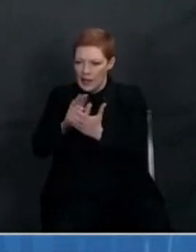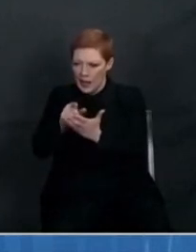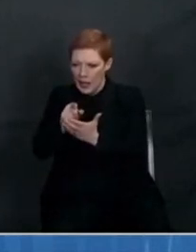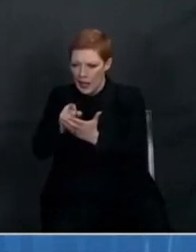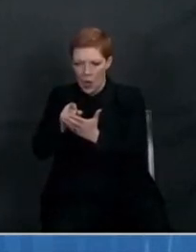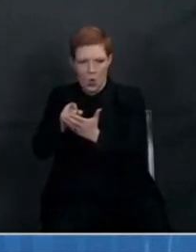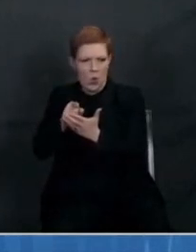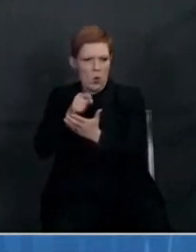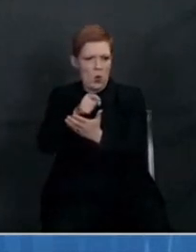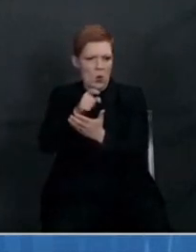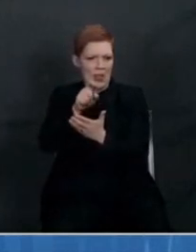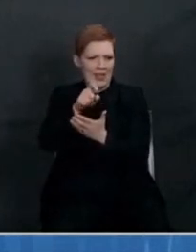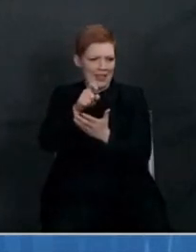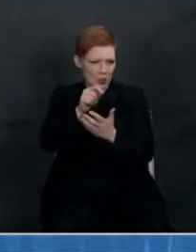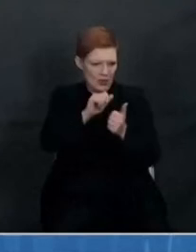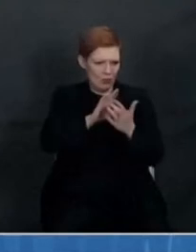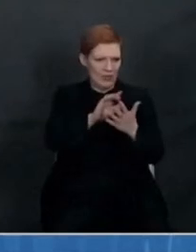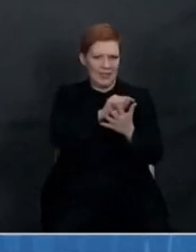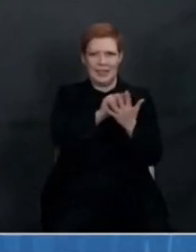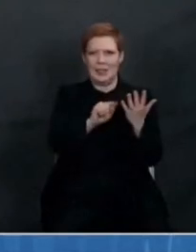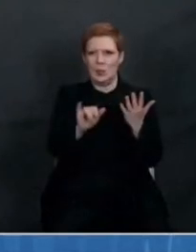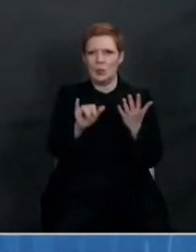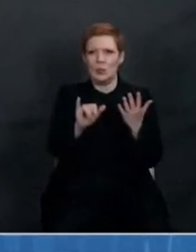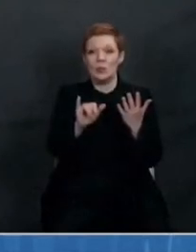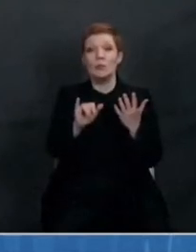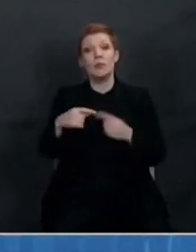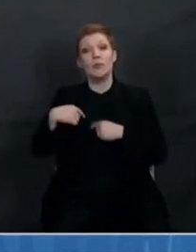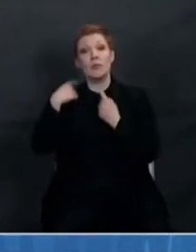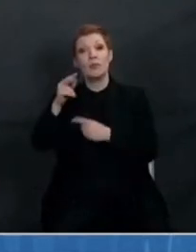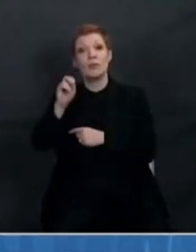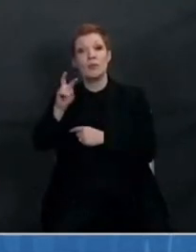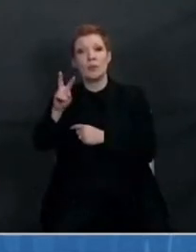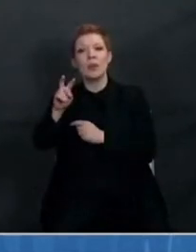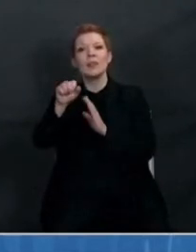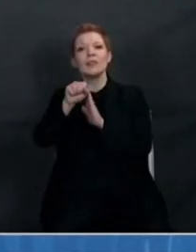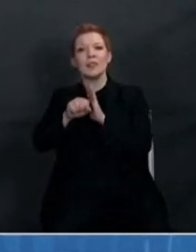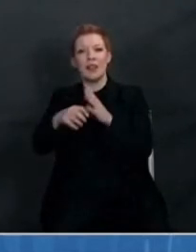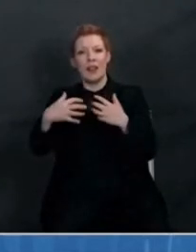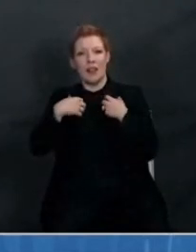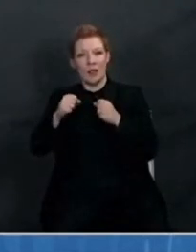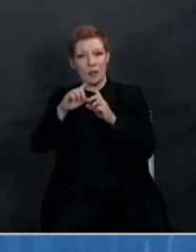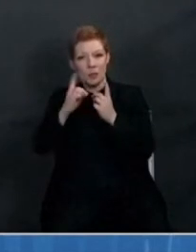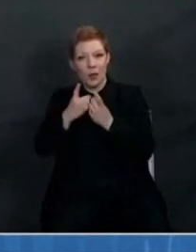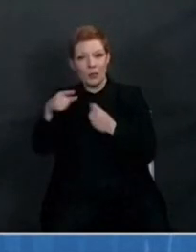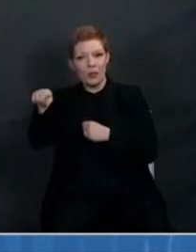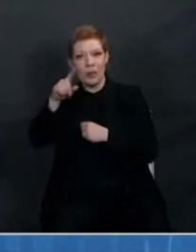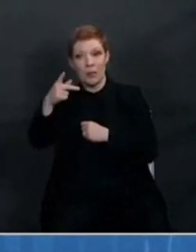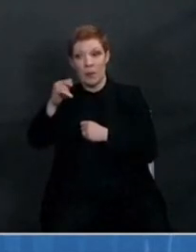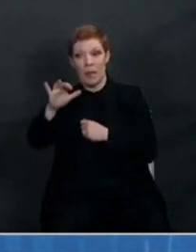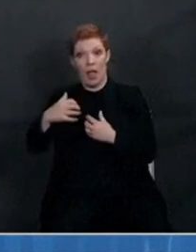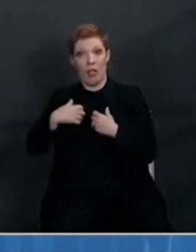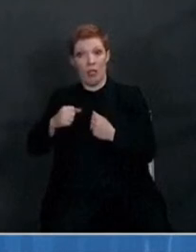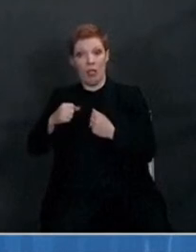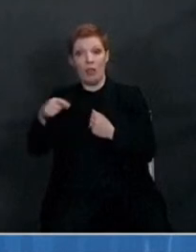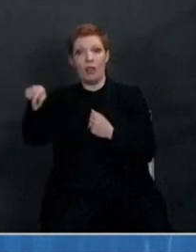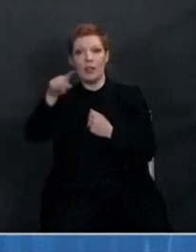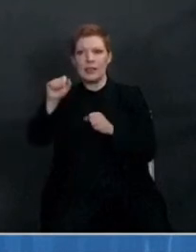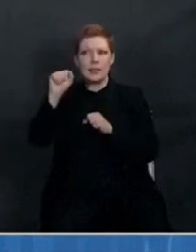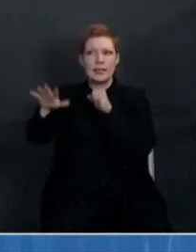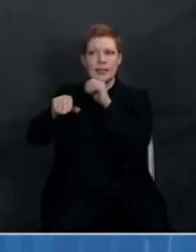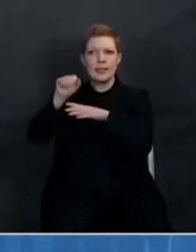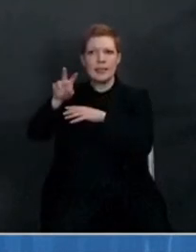samples. Since November, state health departments and other public health agencies have been sending virus samples to CDC